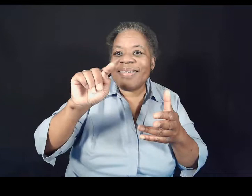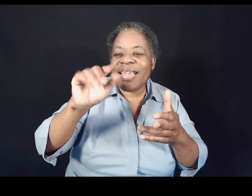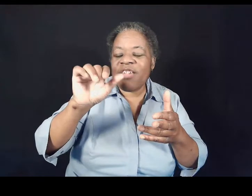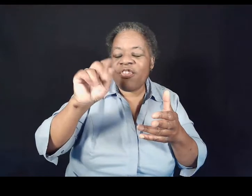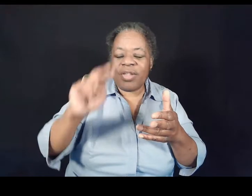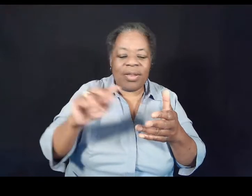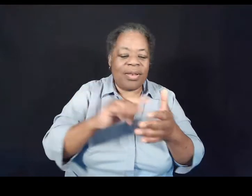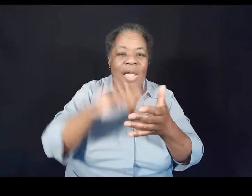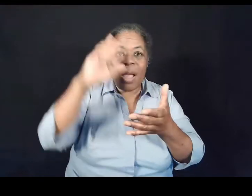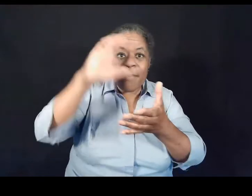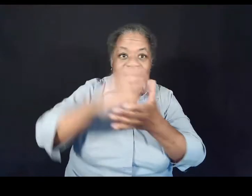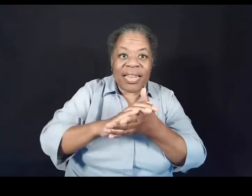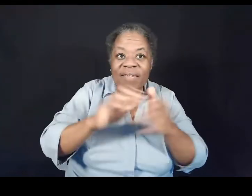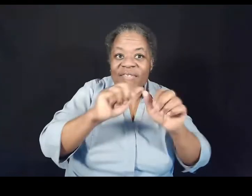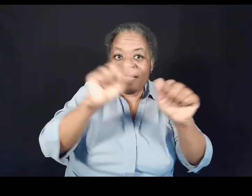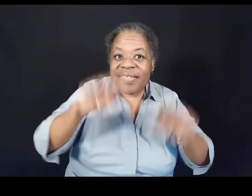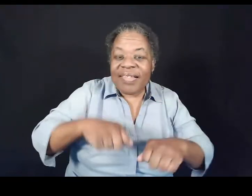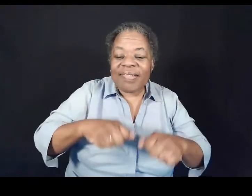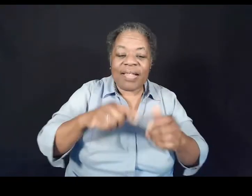or their political affiliation.